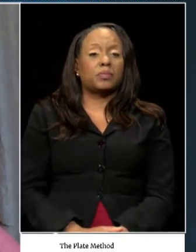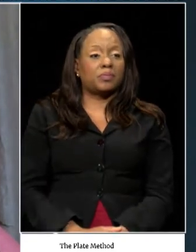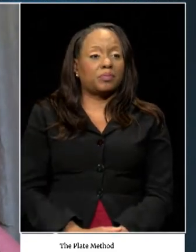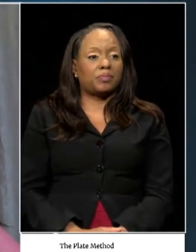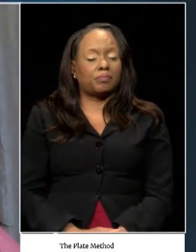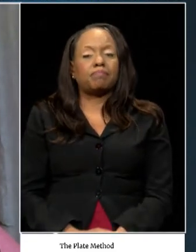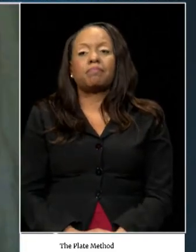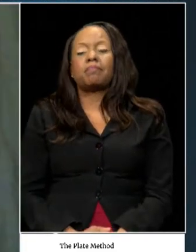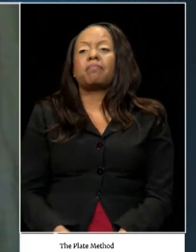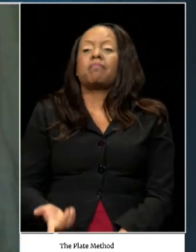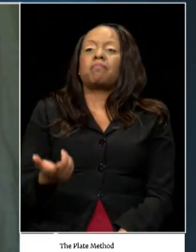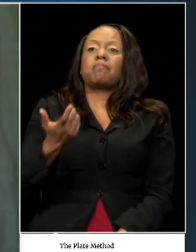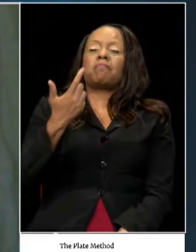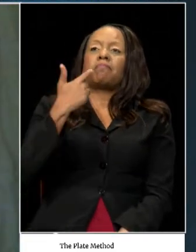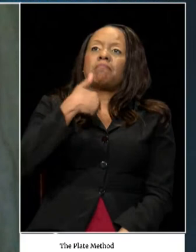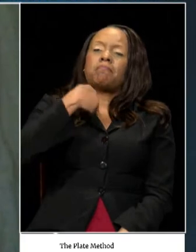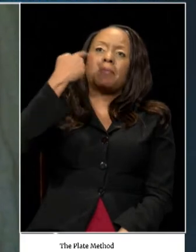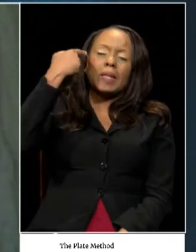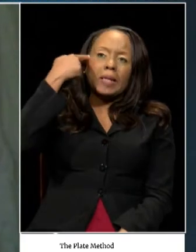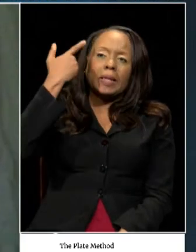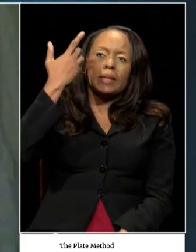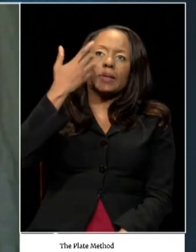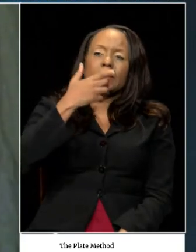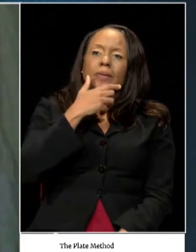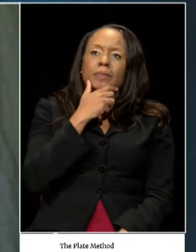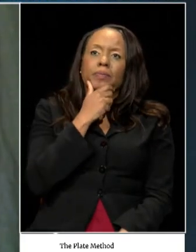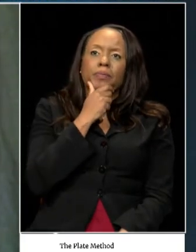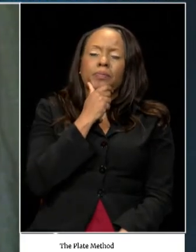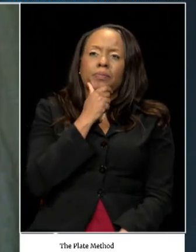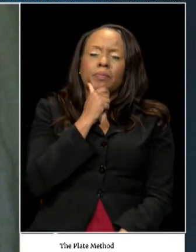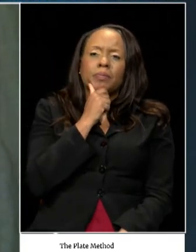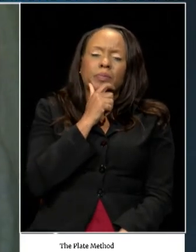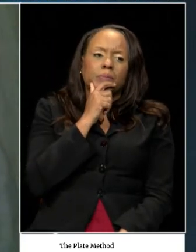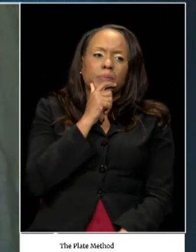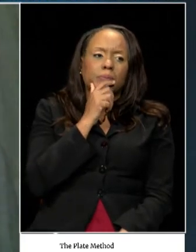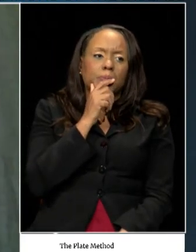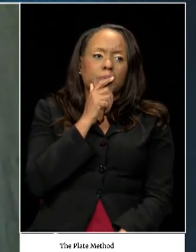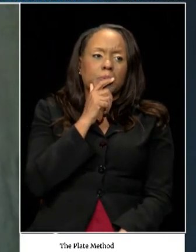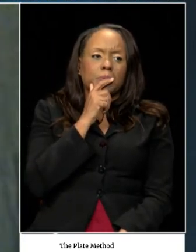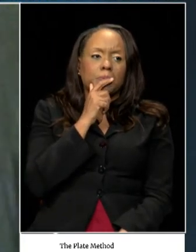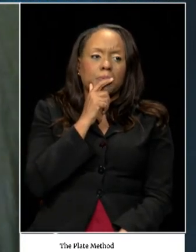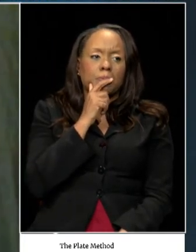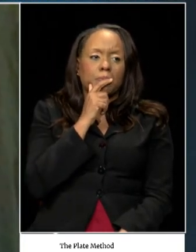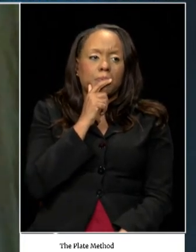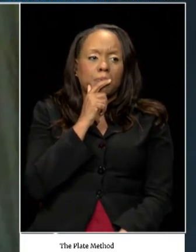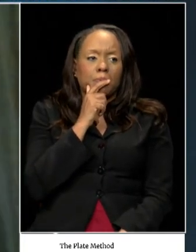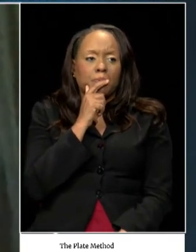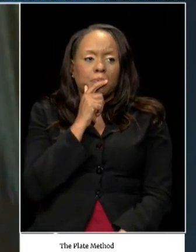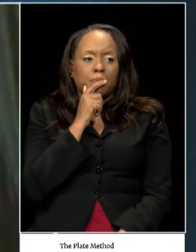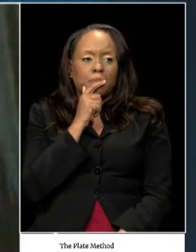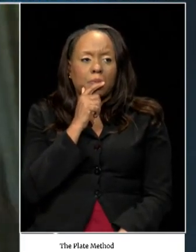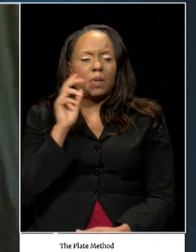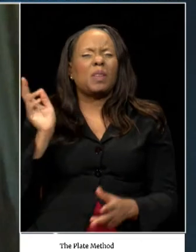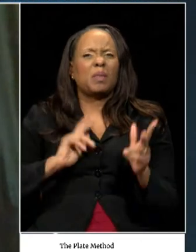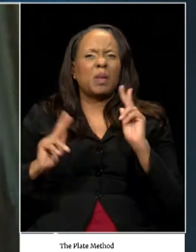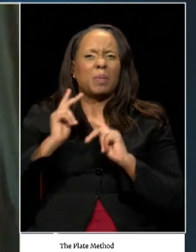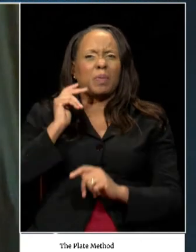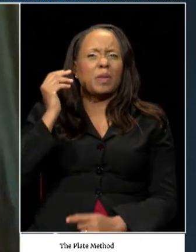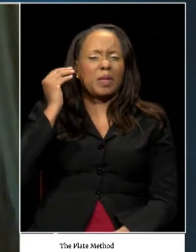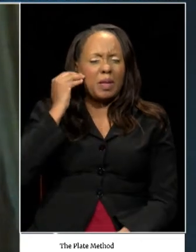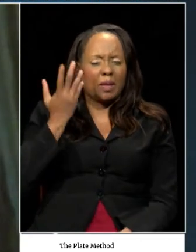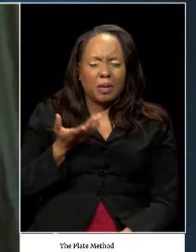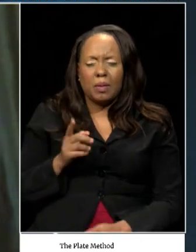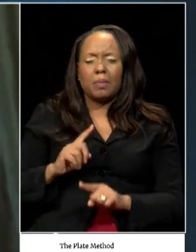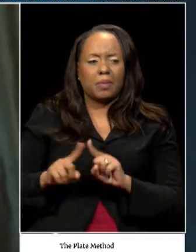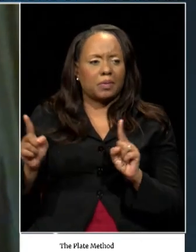I think the advice, and this is not something that I'm sure people will not be hearing for the first time, is